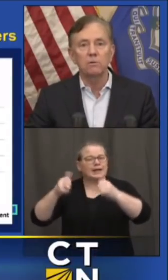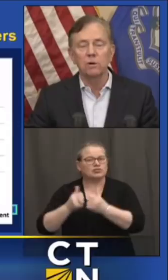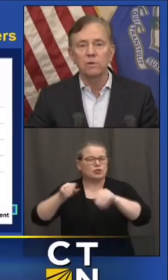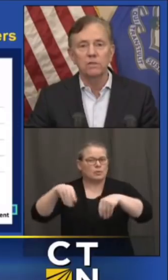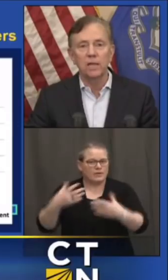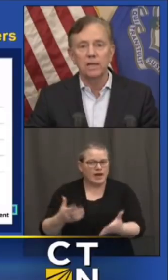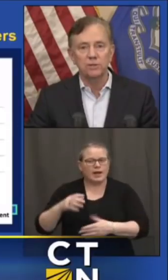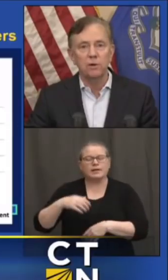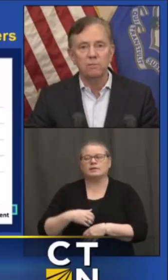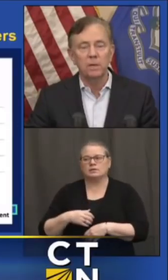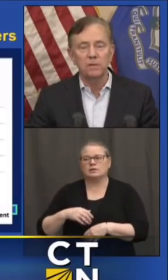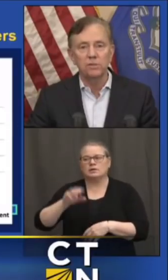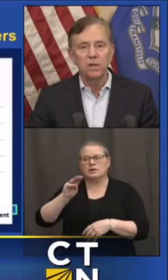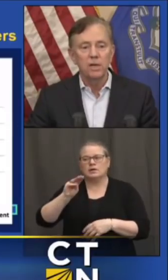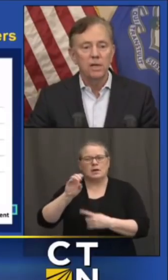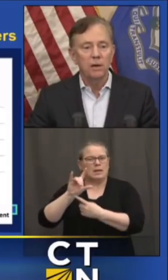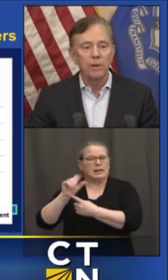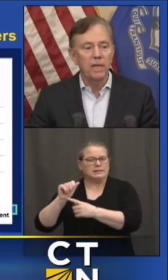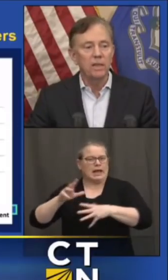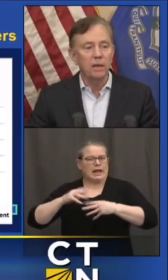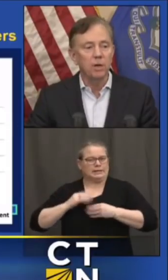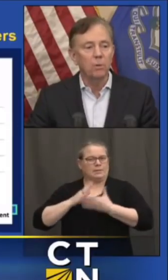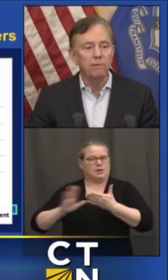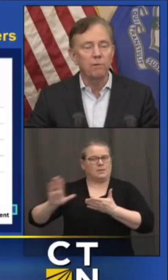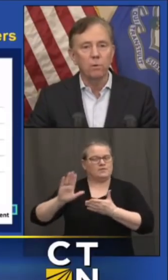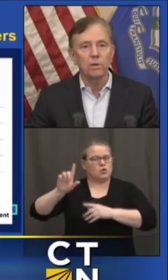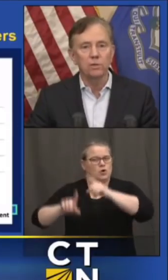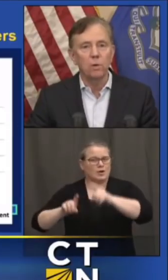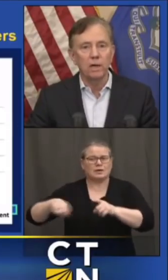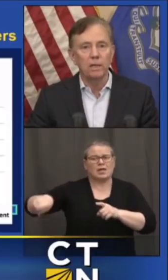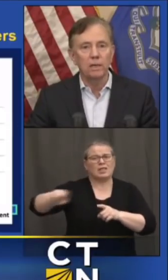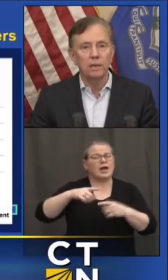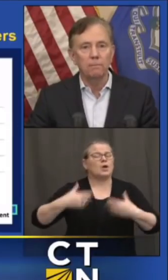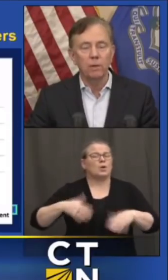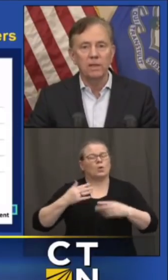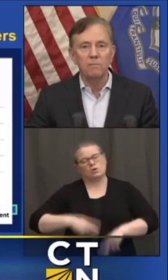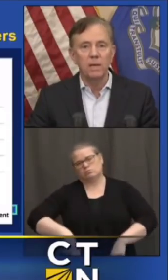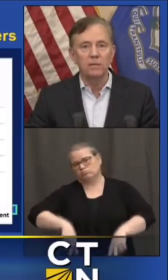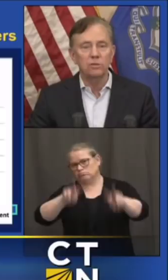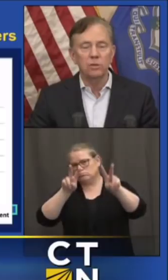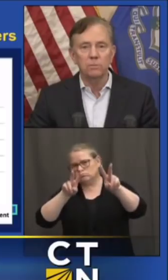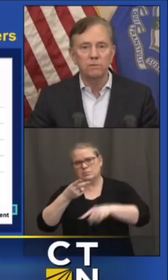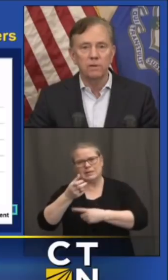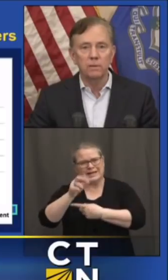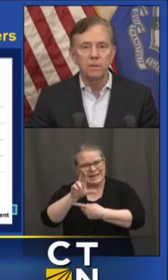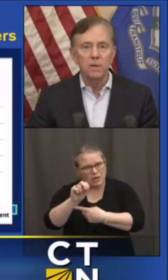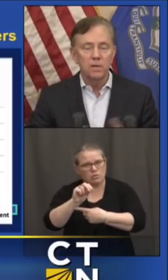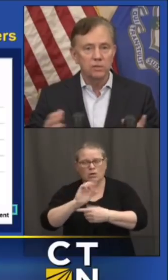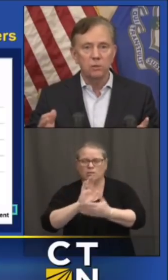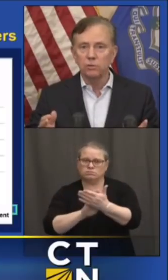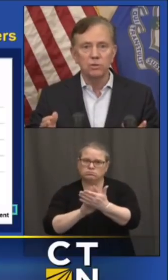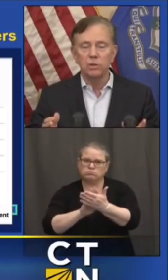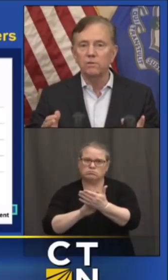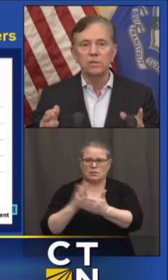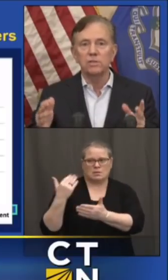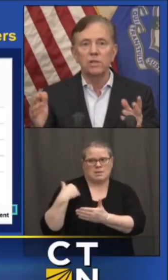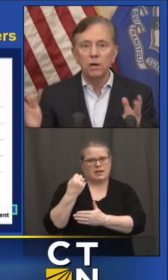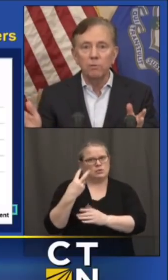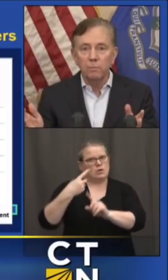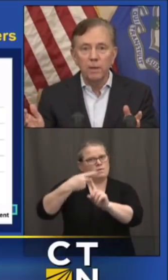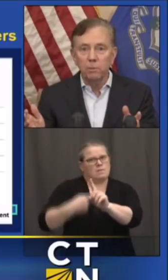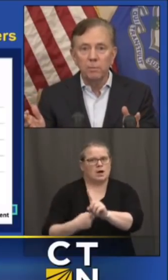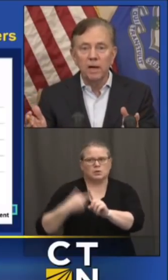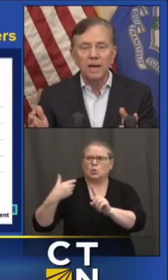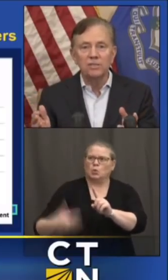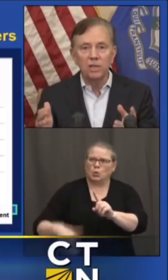been heroes over this last 12 months. And we need them going forward as well. What they've meant in terms of social services, the